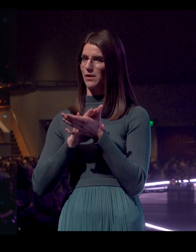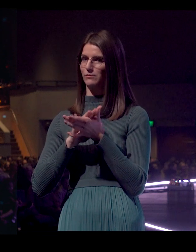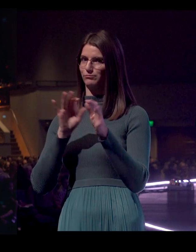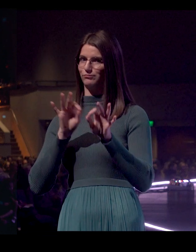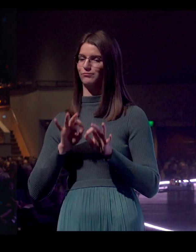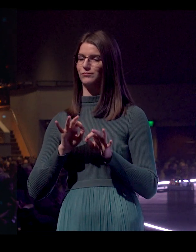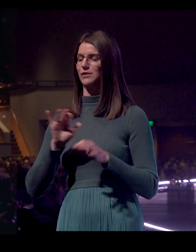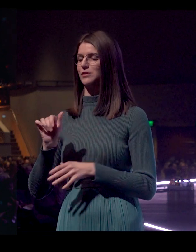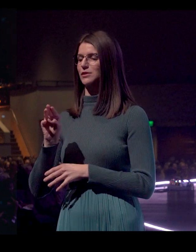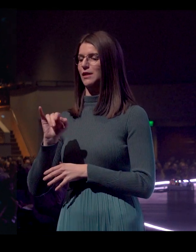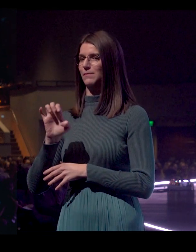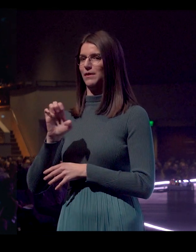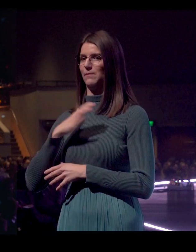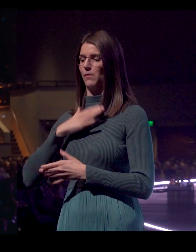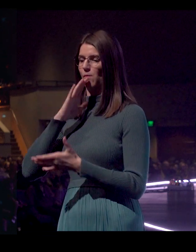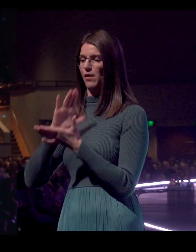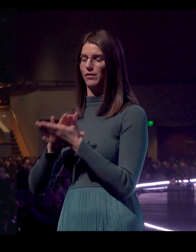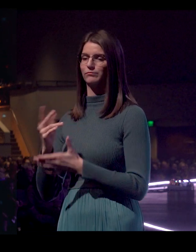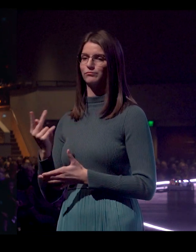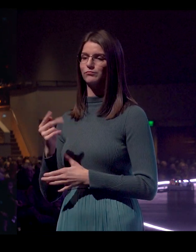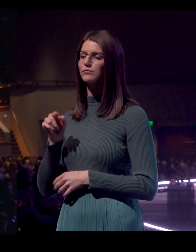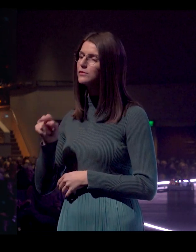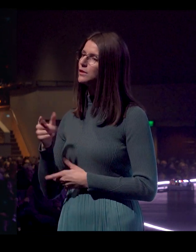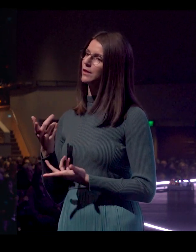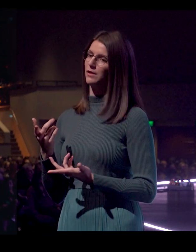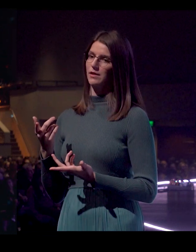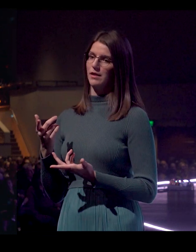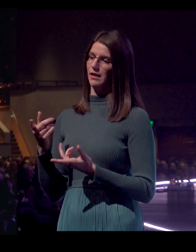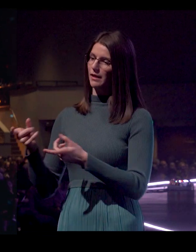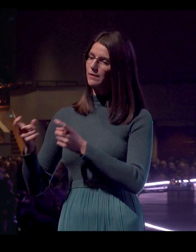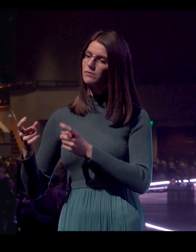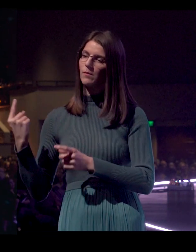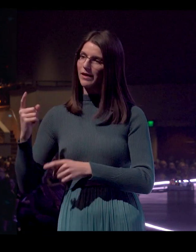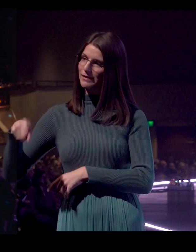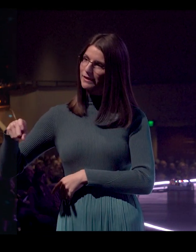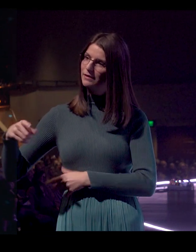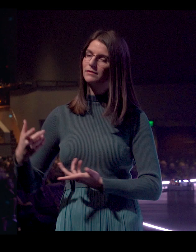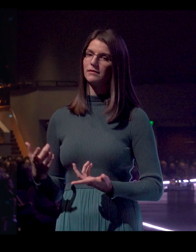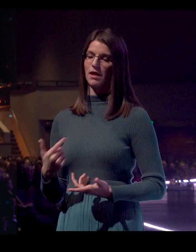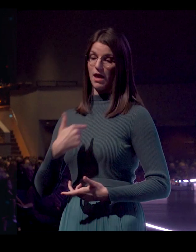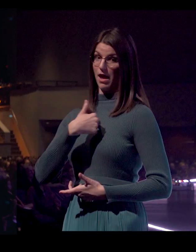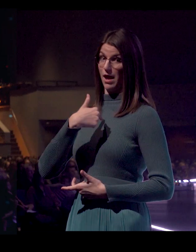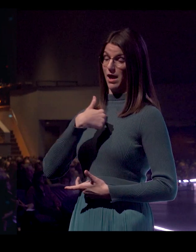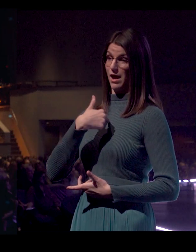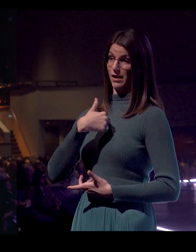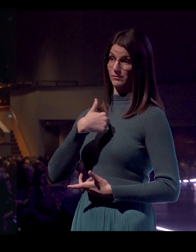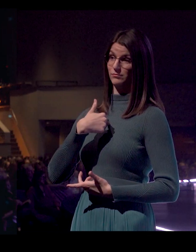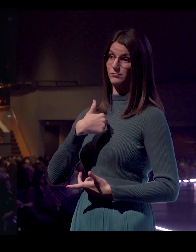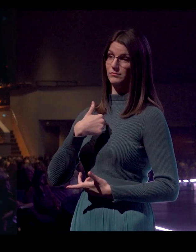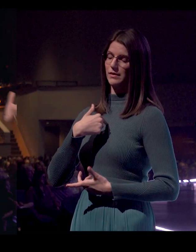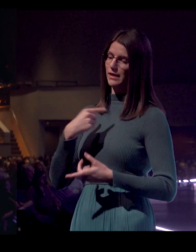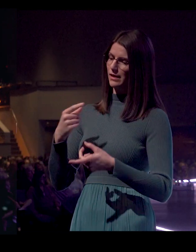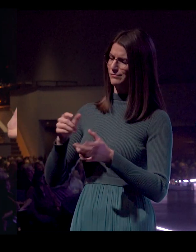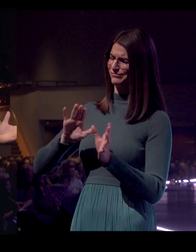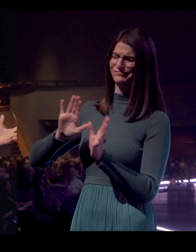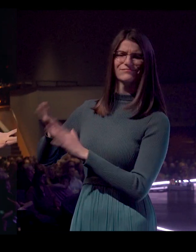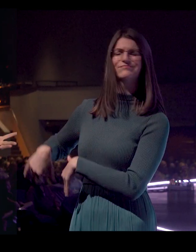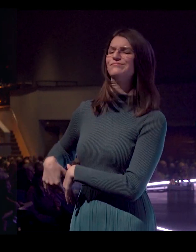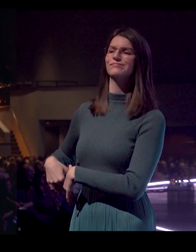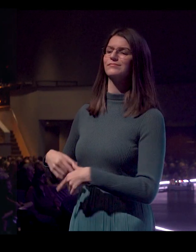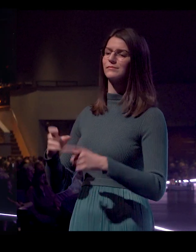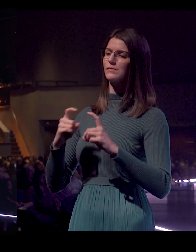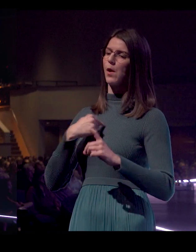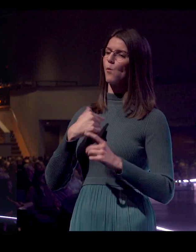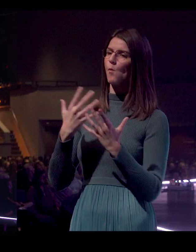give me something I need, and I am very much, forget that, give me something I want. And these are really different things,